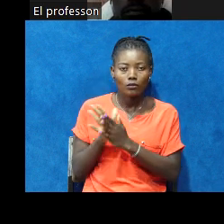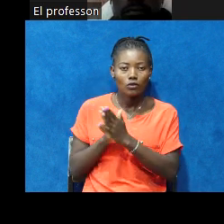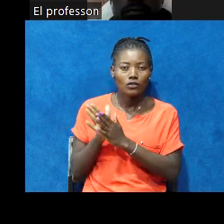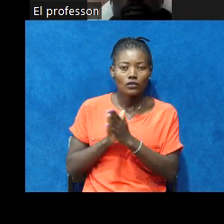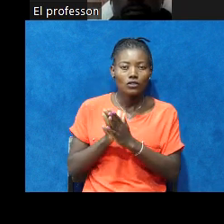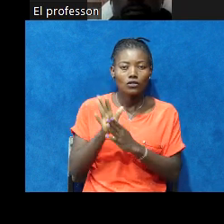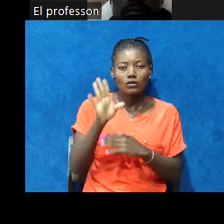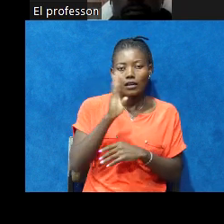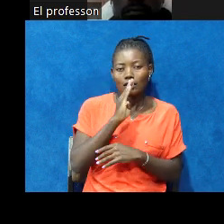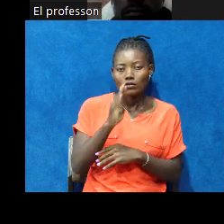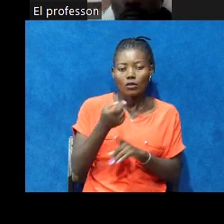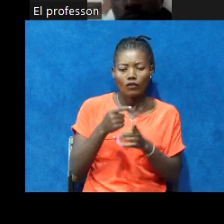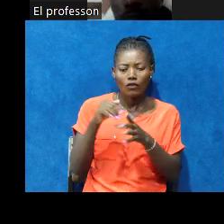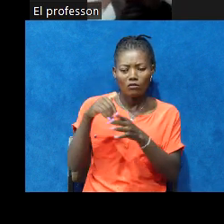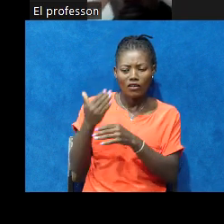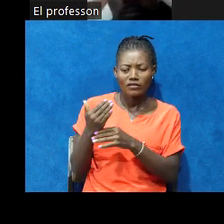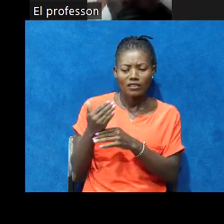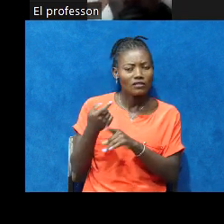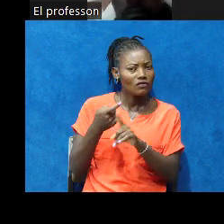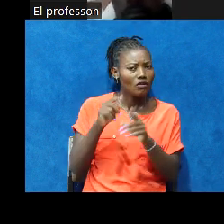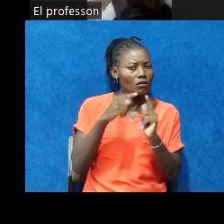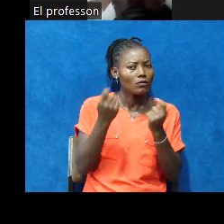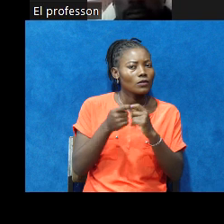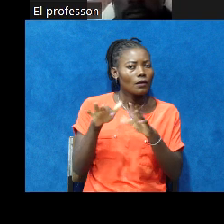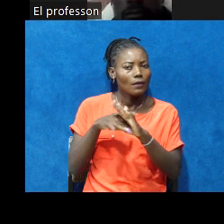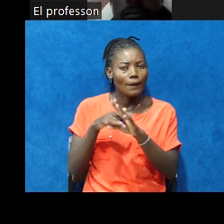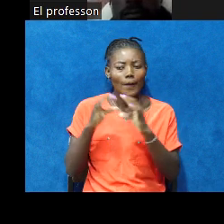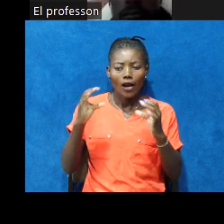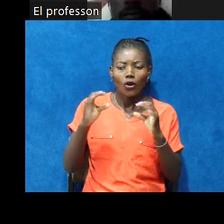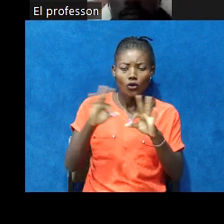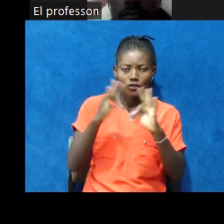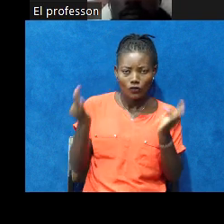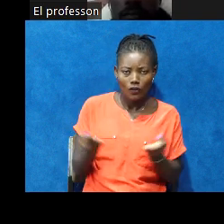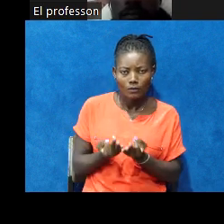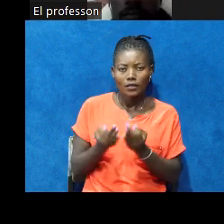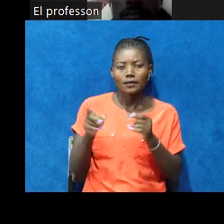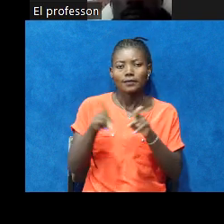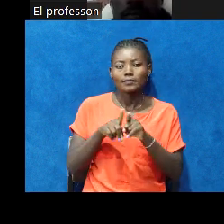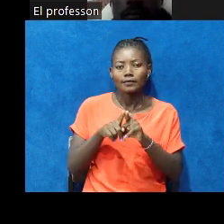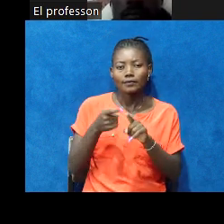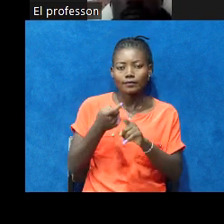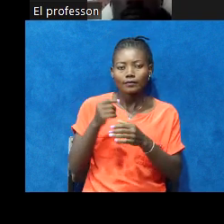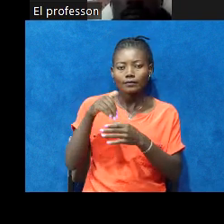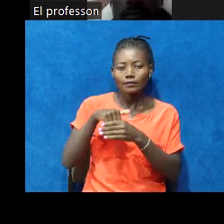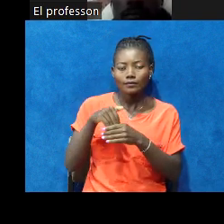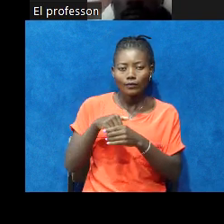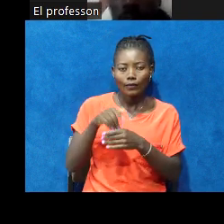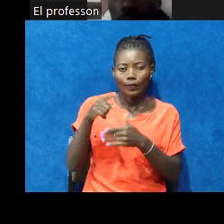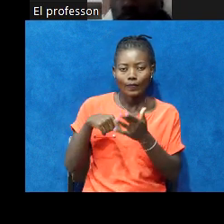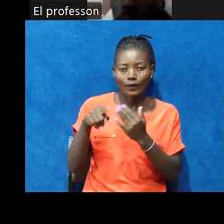as being from outside now, from your teammates, your coaches, your families, and also from within